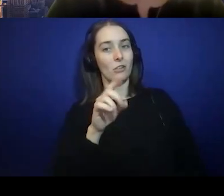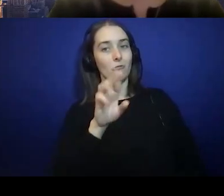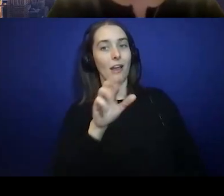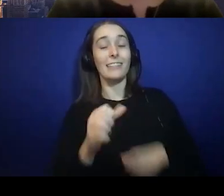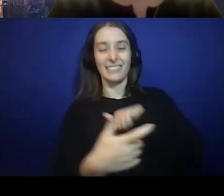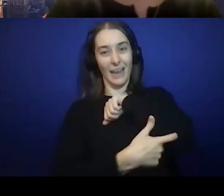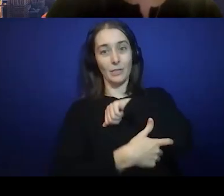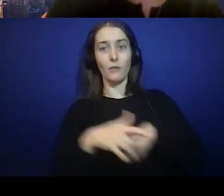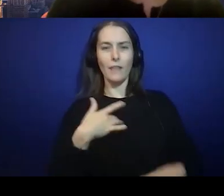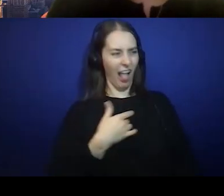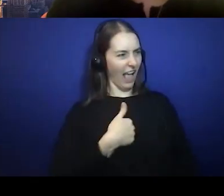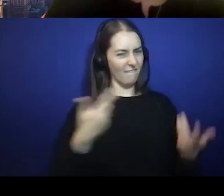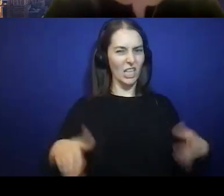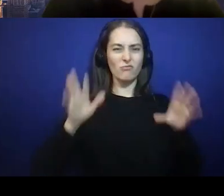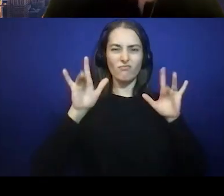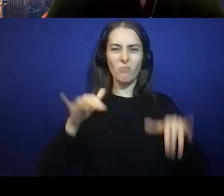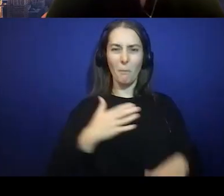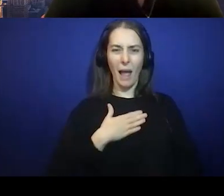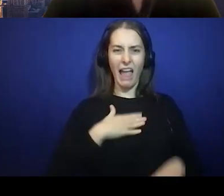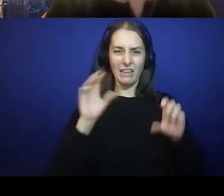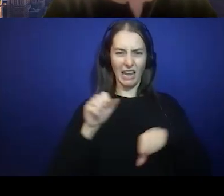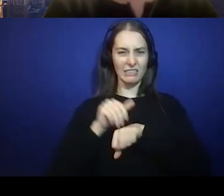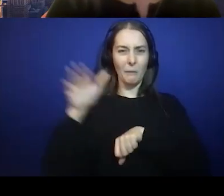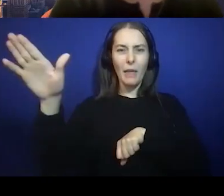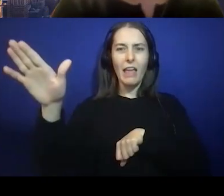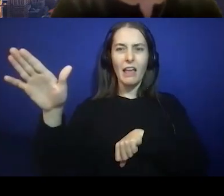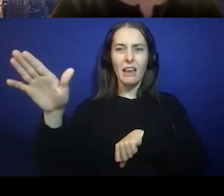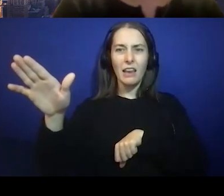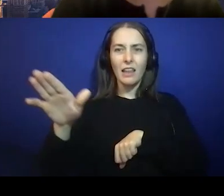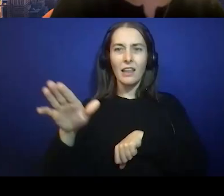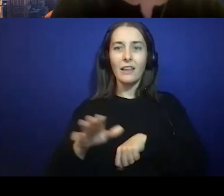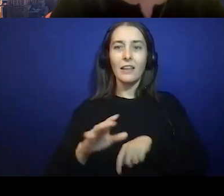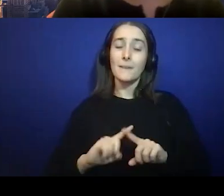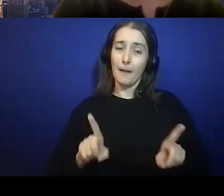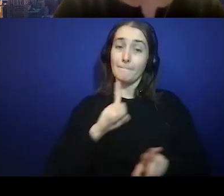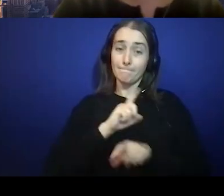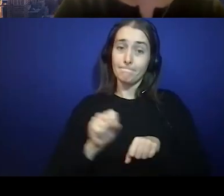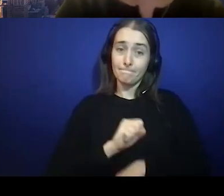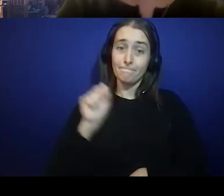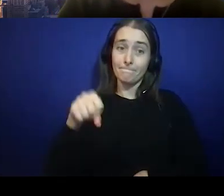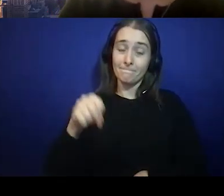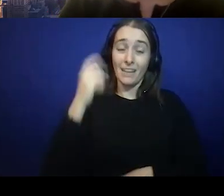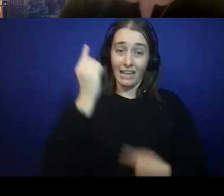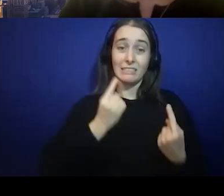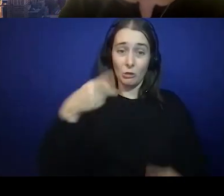your work and you have every right to read, feel as if you're not plagiarizing, but yes,